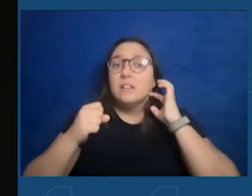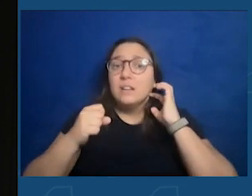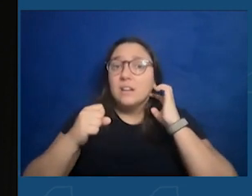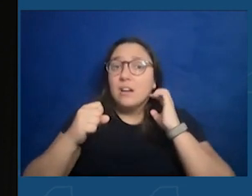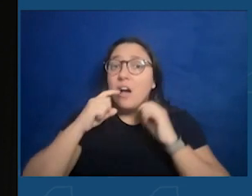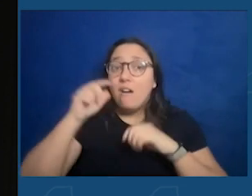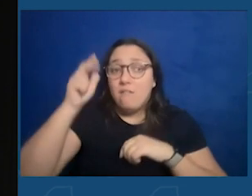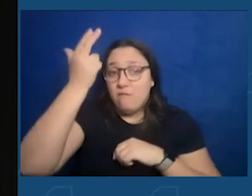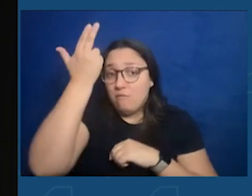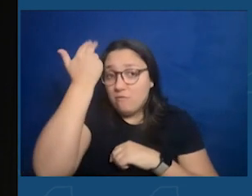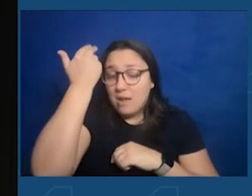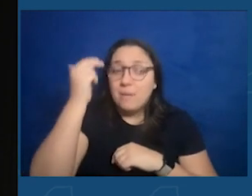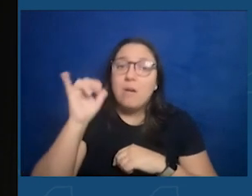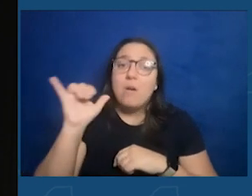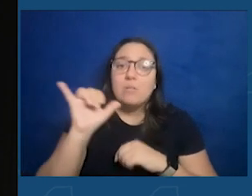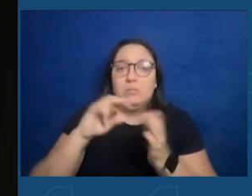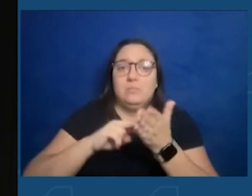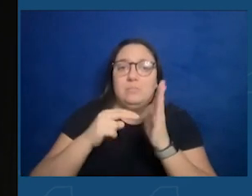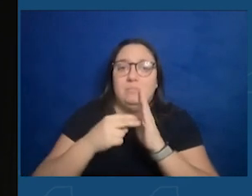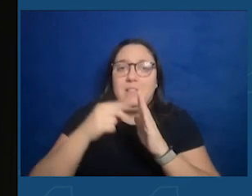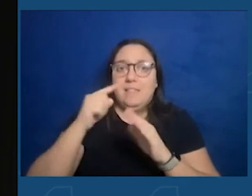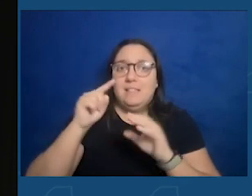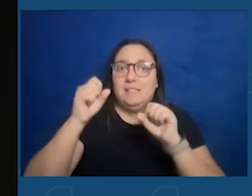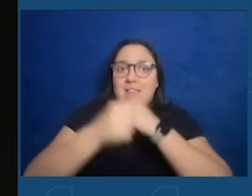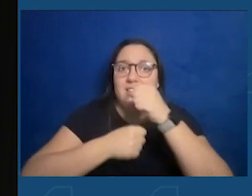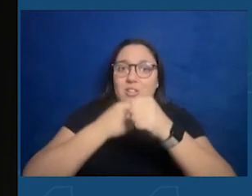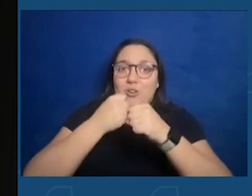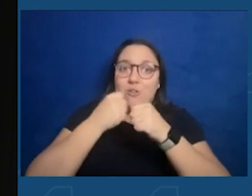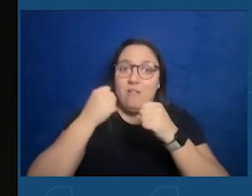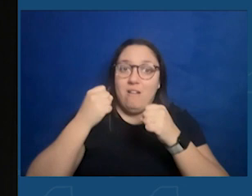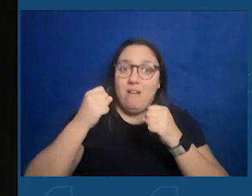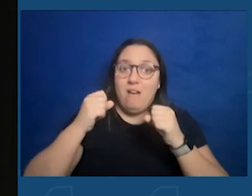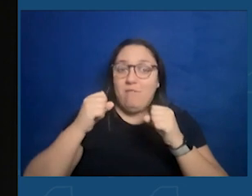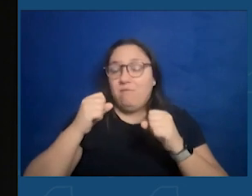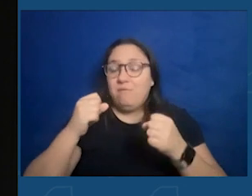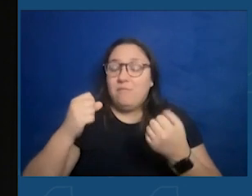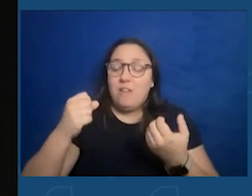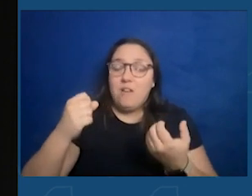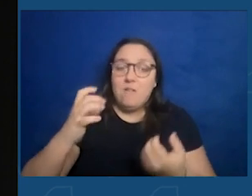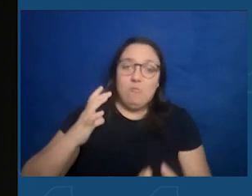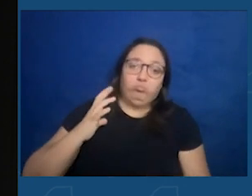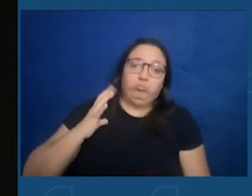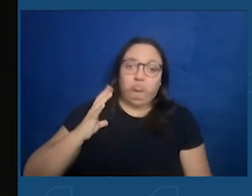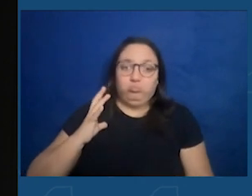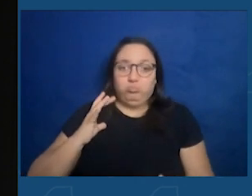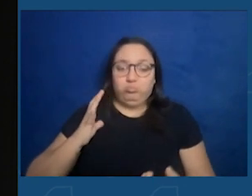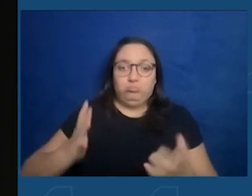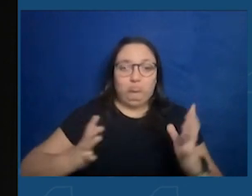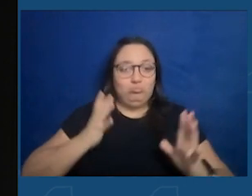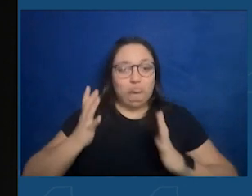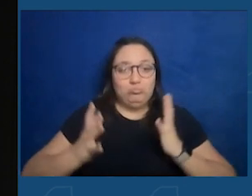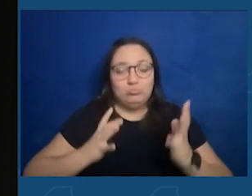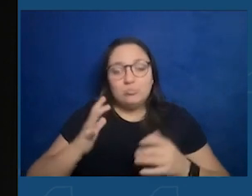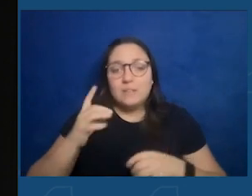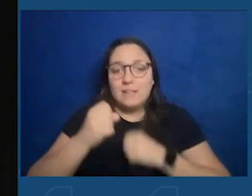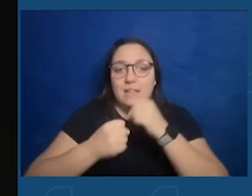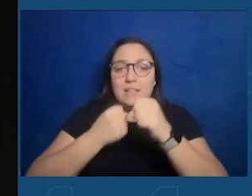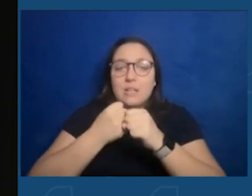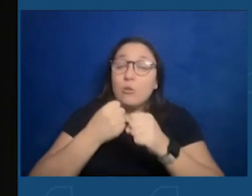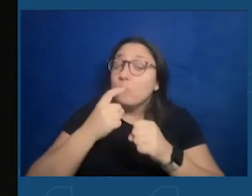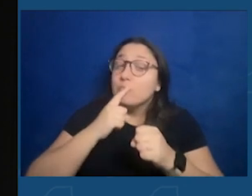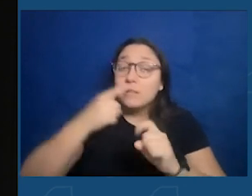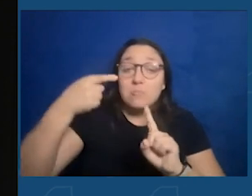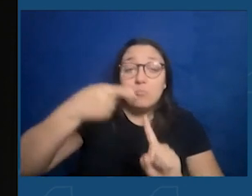into a year of great prosperity and a year of hope. And we can never give up that sense of hope. And during the